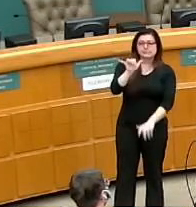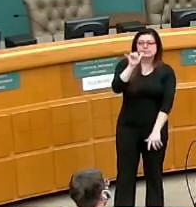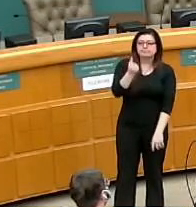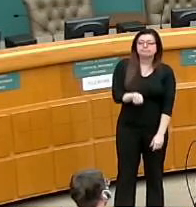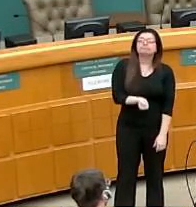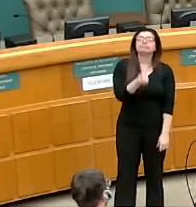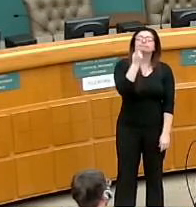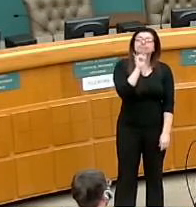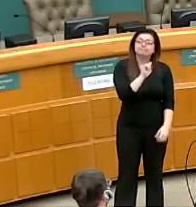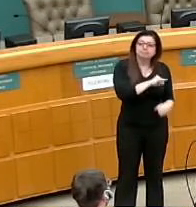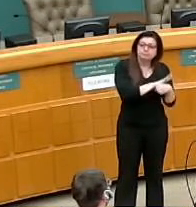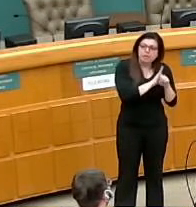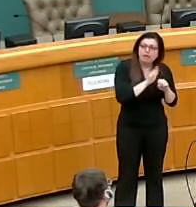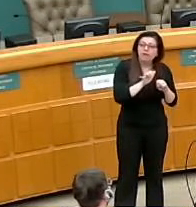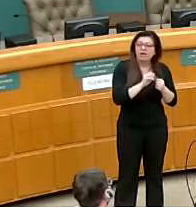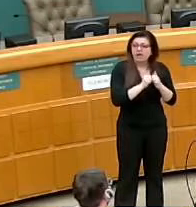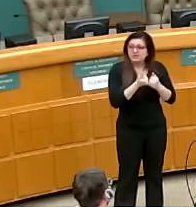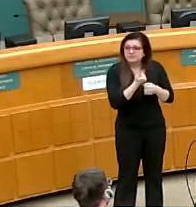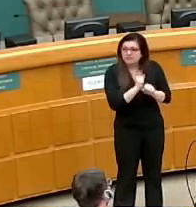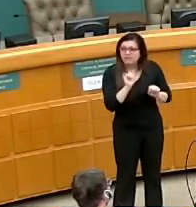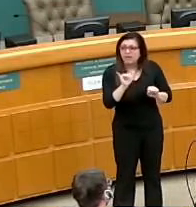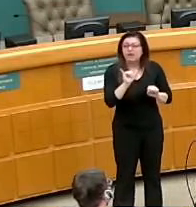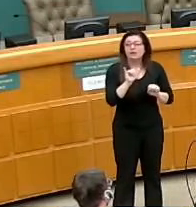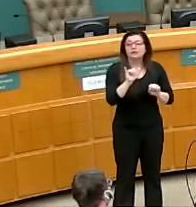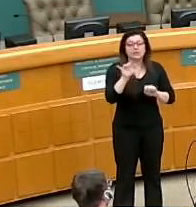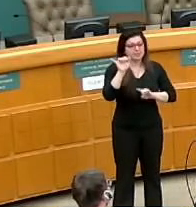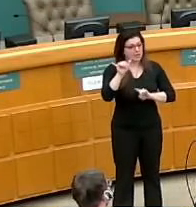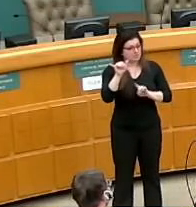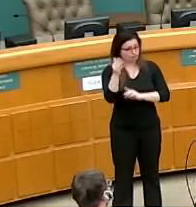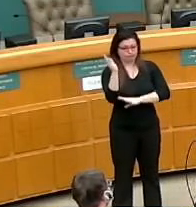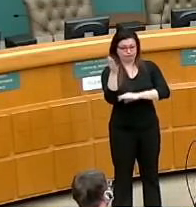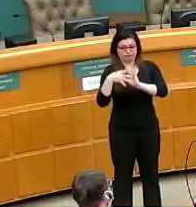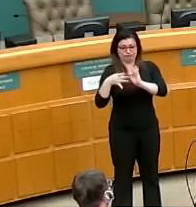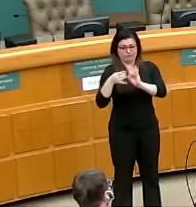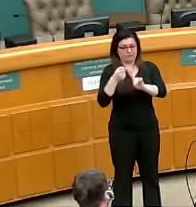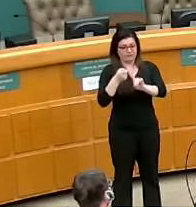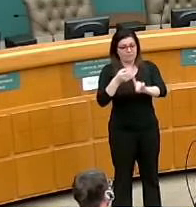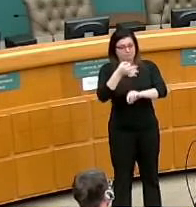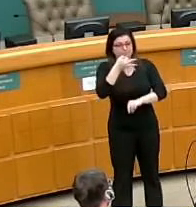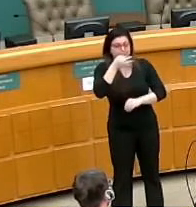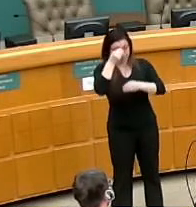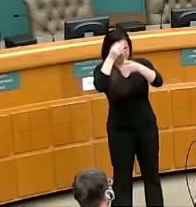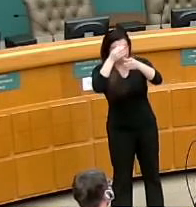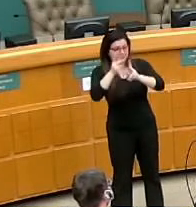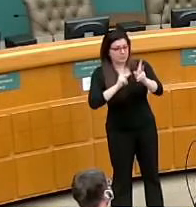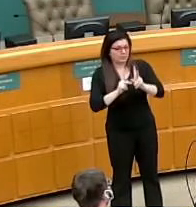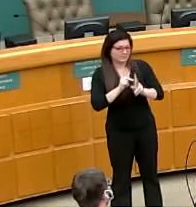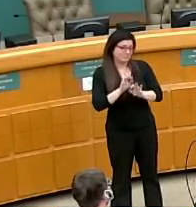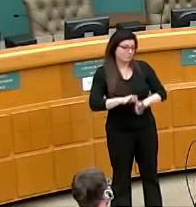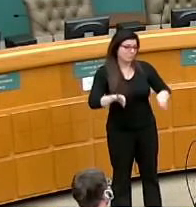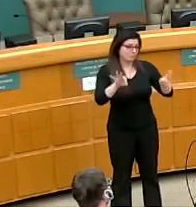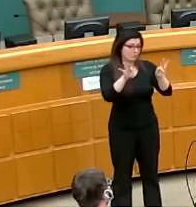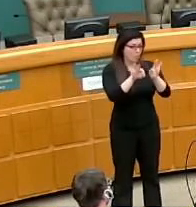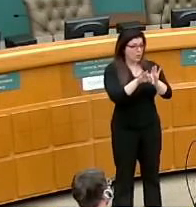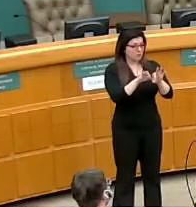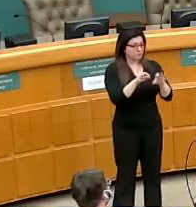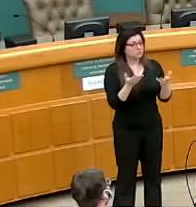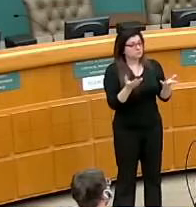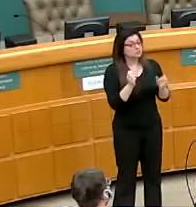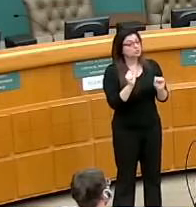and how to keep yourself safe, your family safe, and how we can get past this.